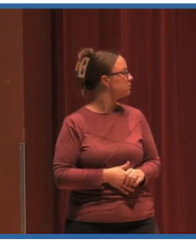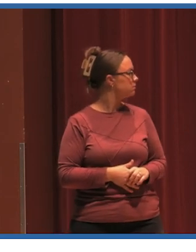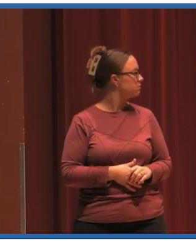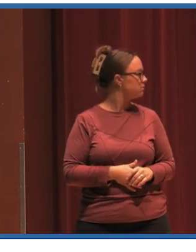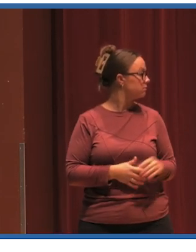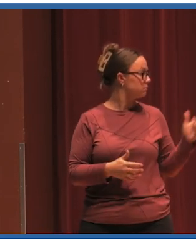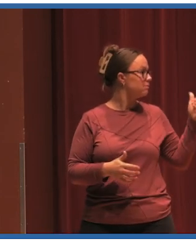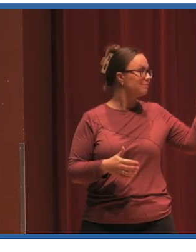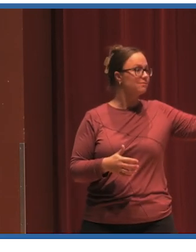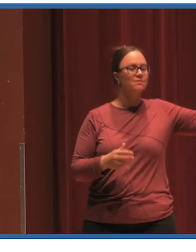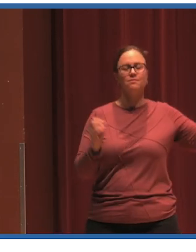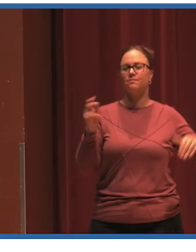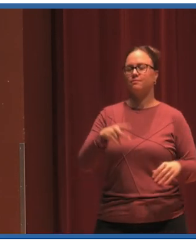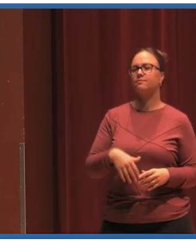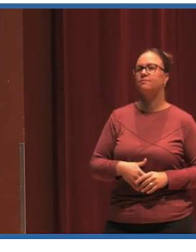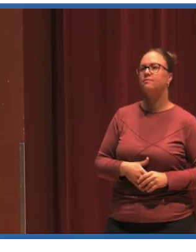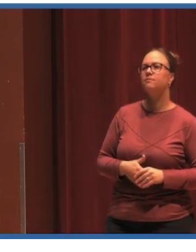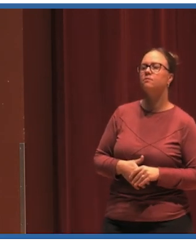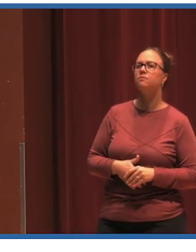Go ahead. Yeah.